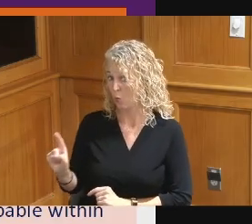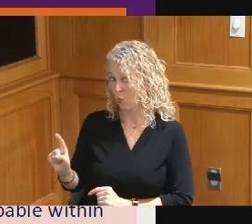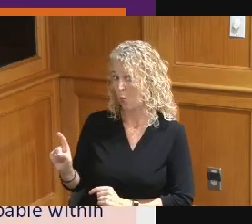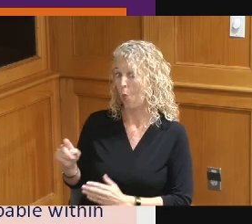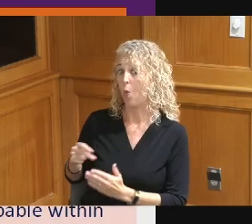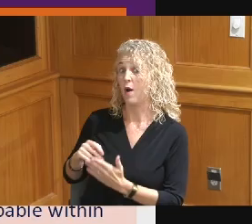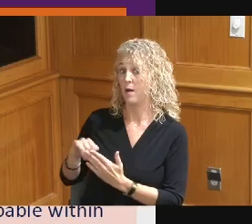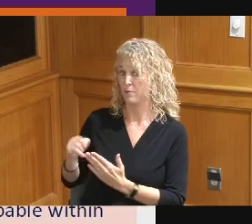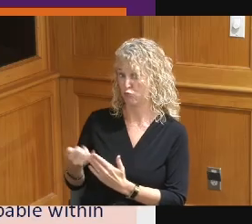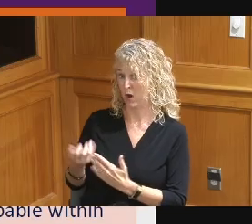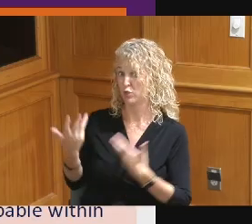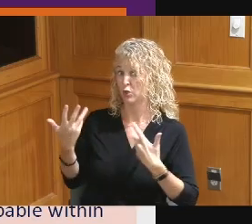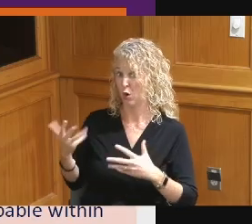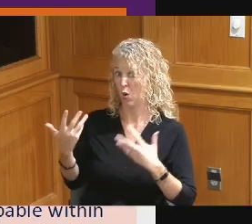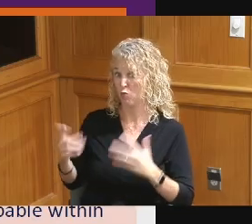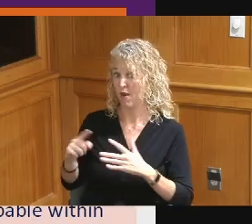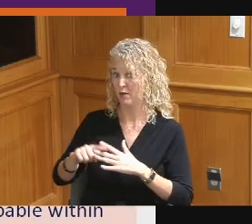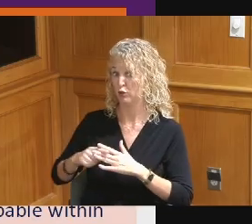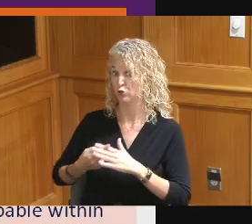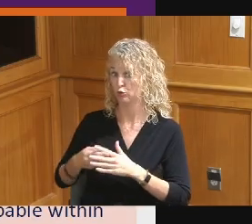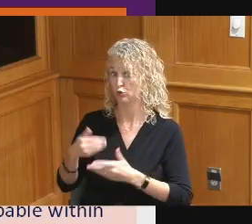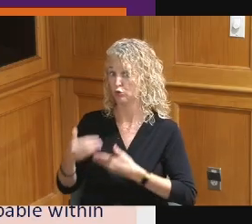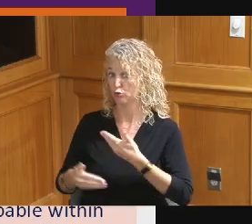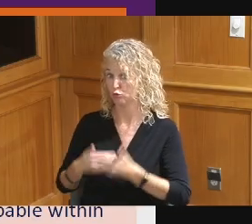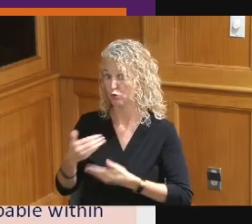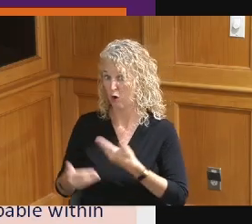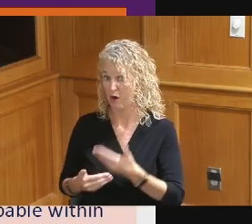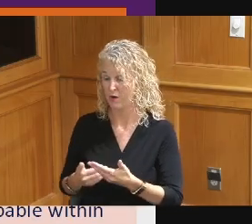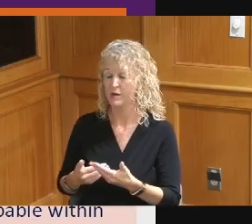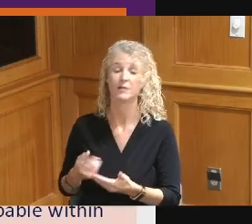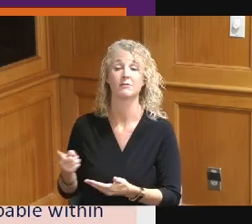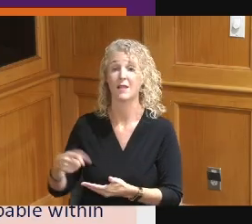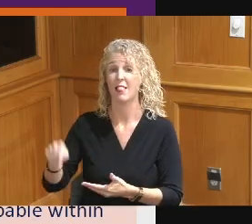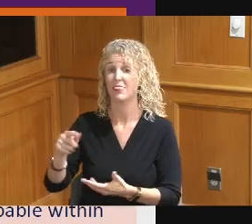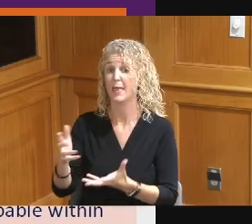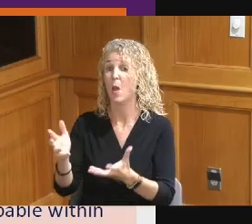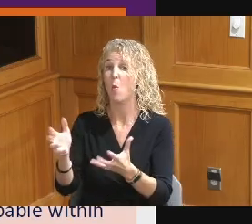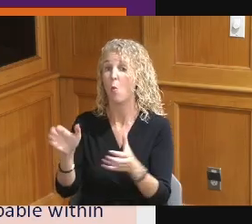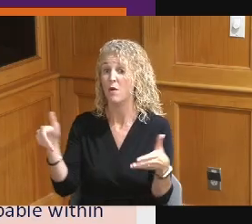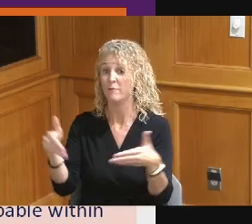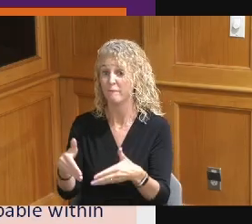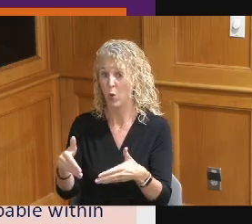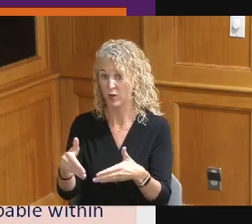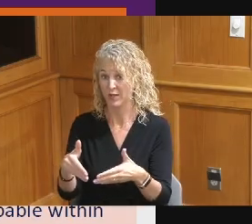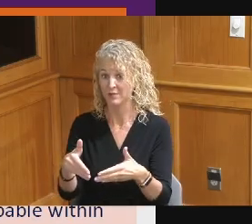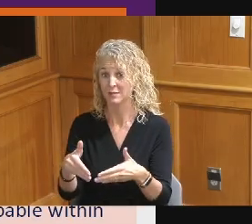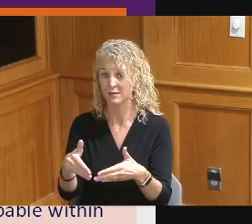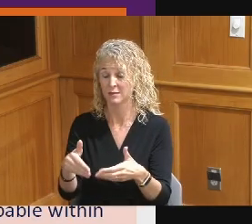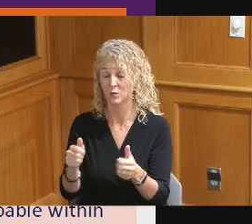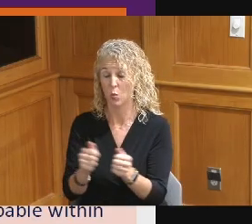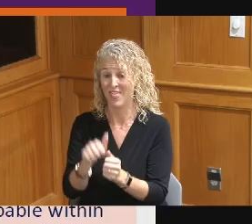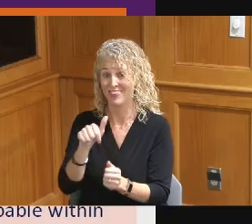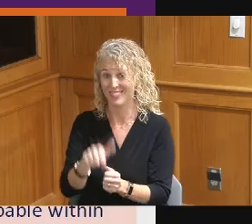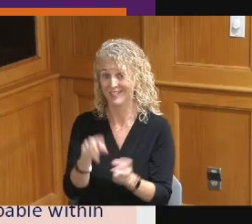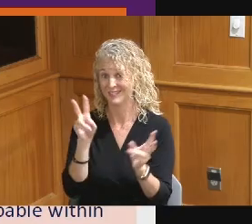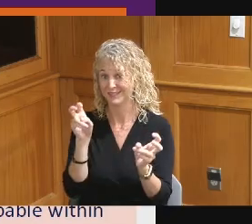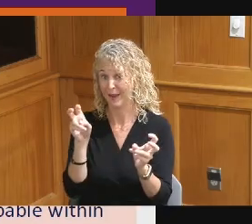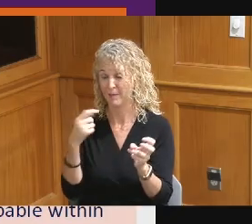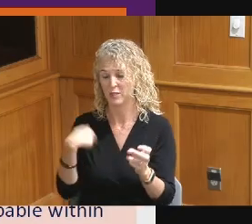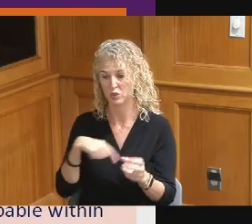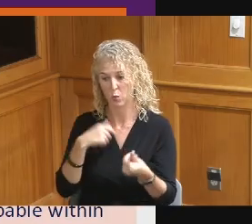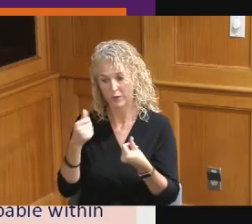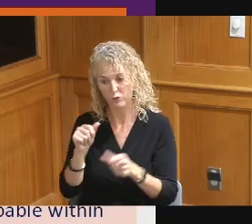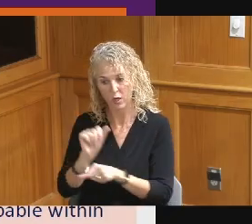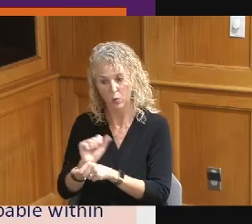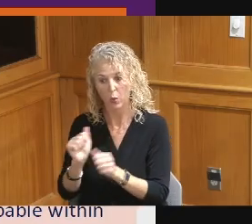excited about, that is wanting to do with the cluster of tiny homes. We have been working diligently with them to identify how they would